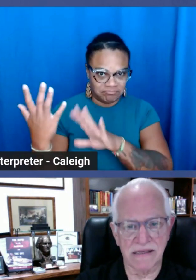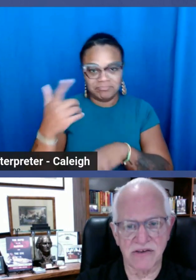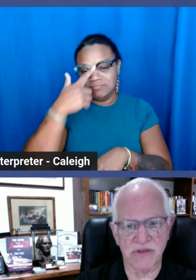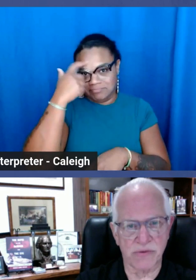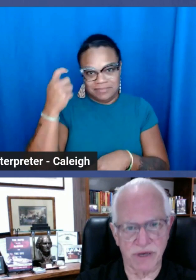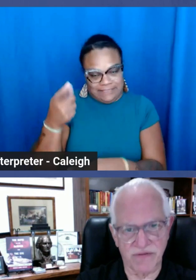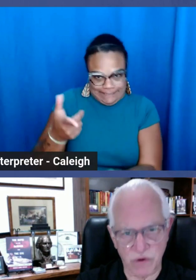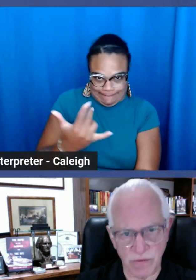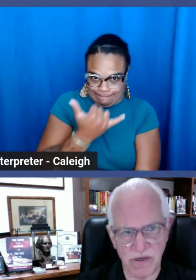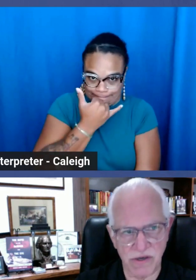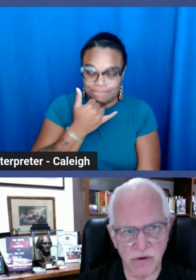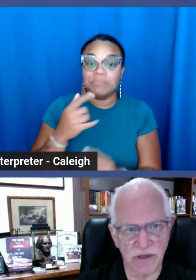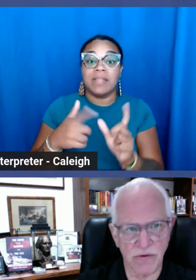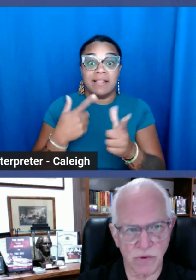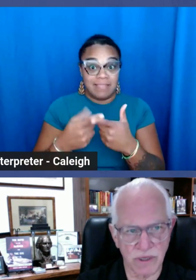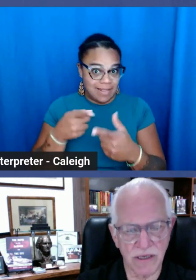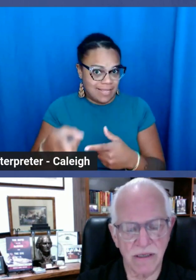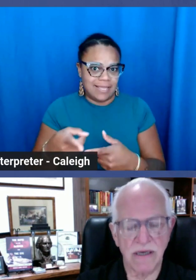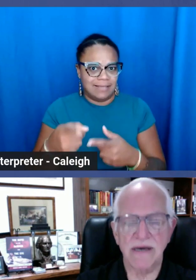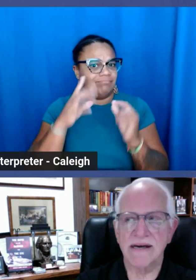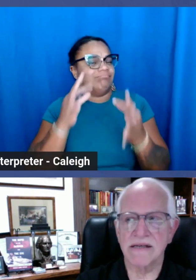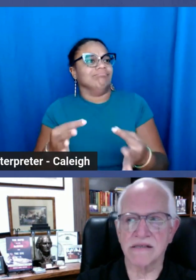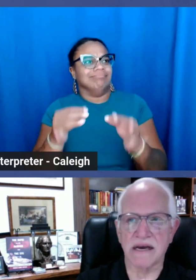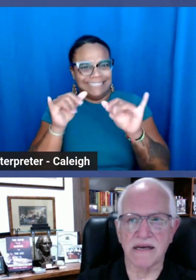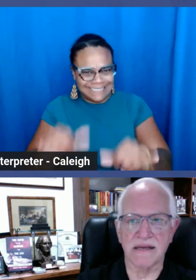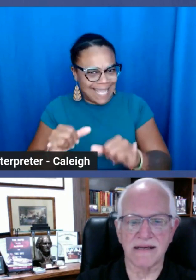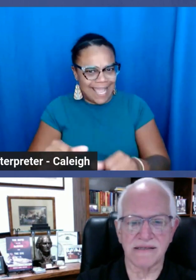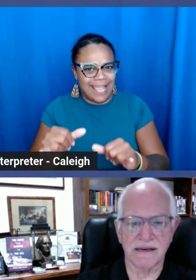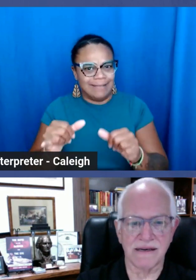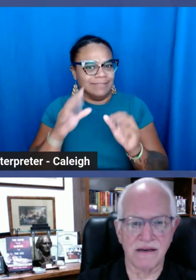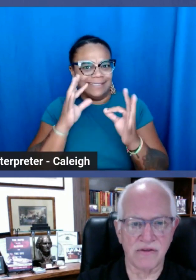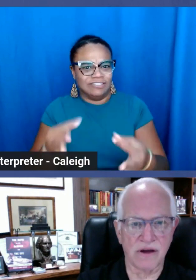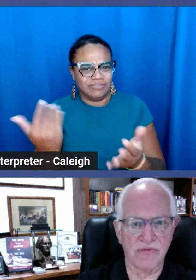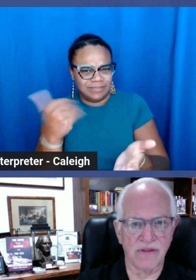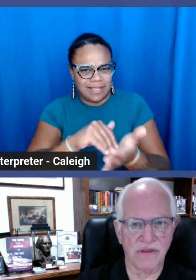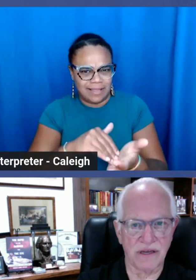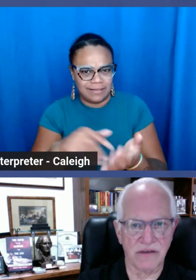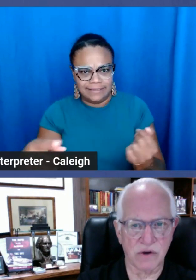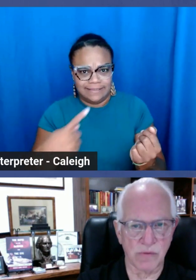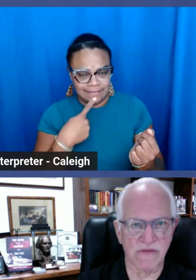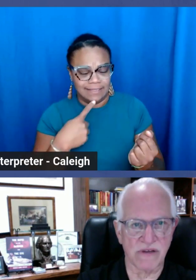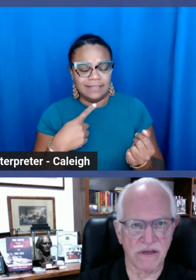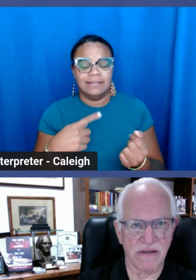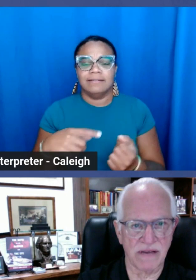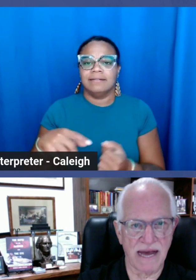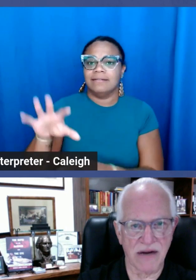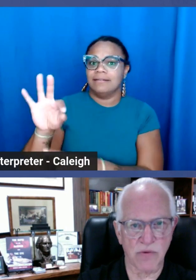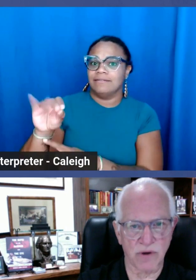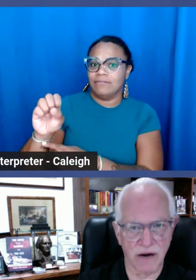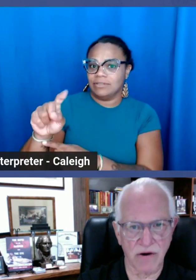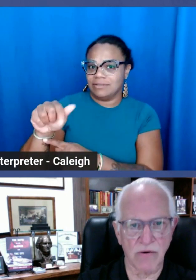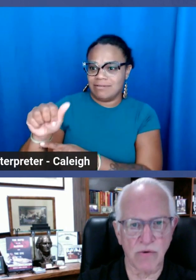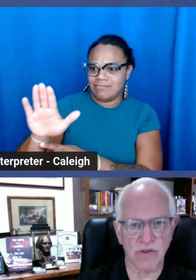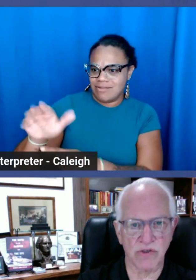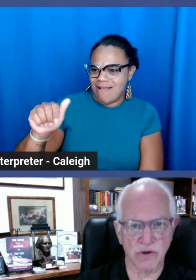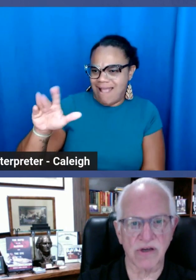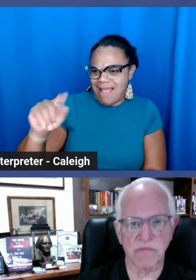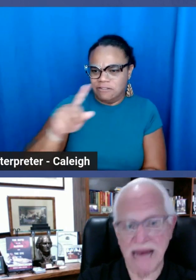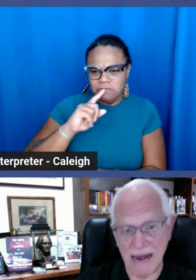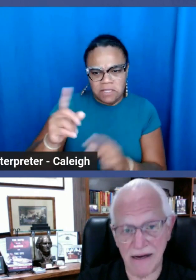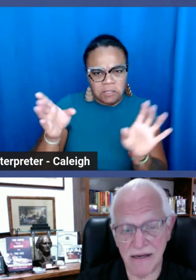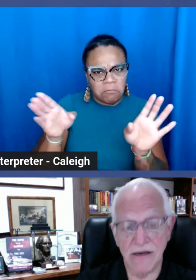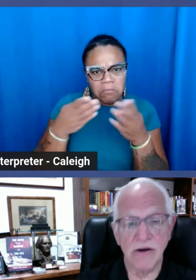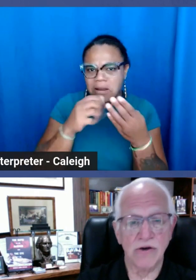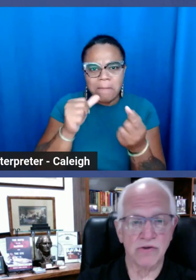again essentially reaffirmed his earlier ruling, saying that he thought that the terms of the act were narrow, which took